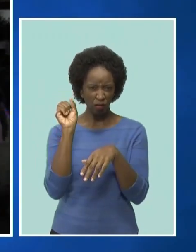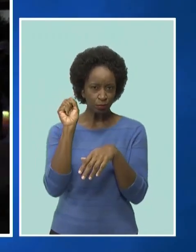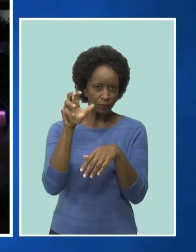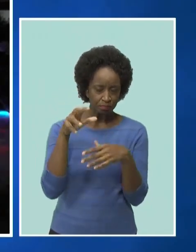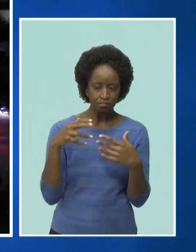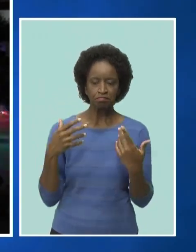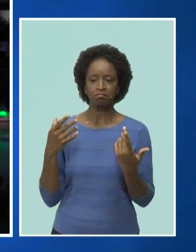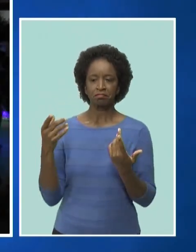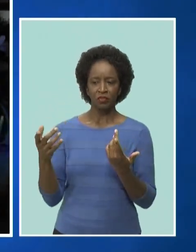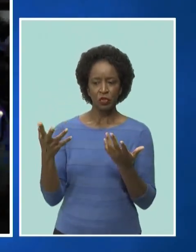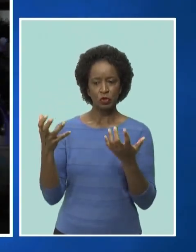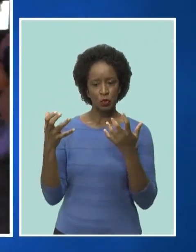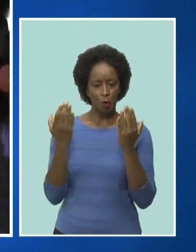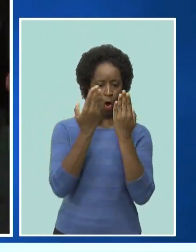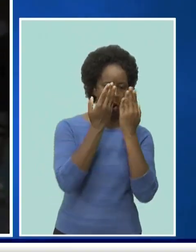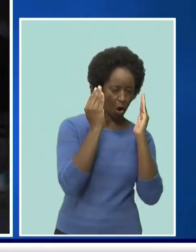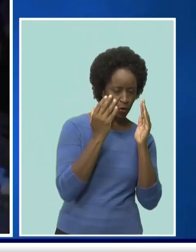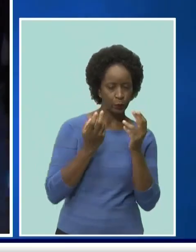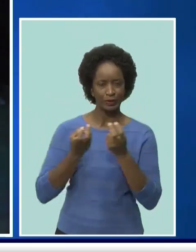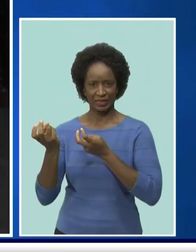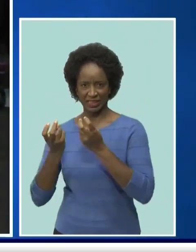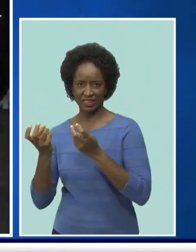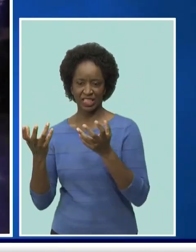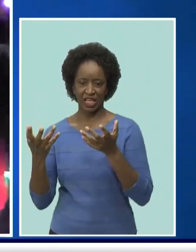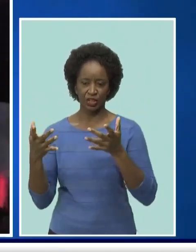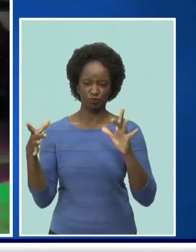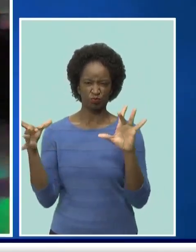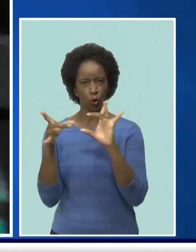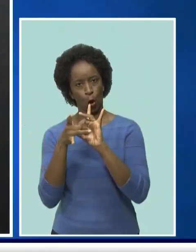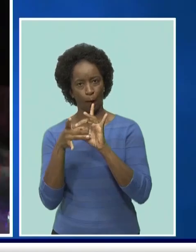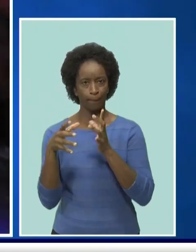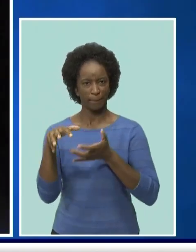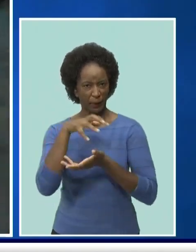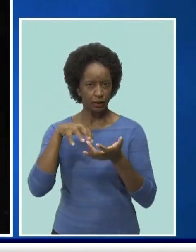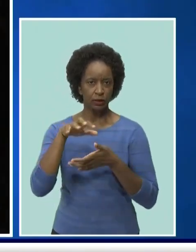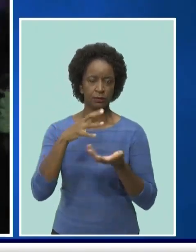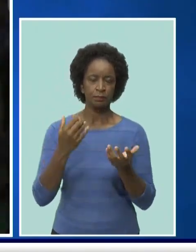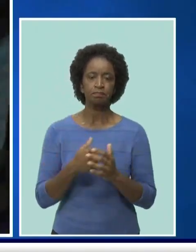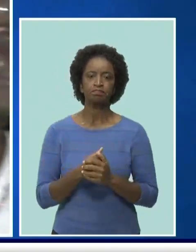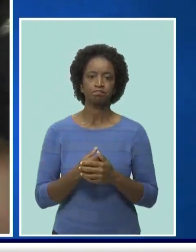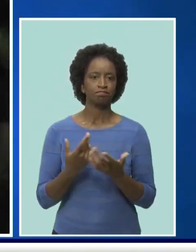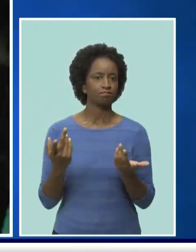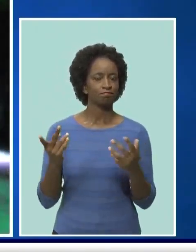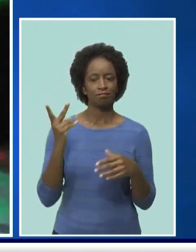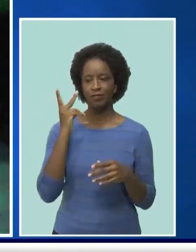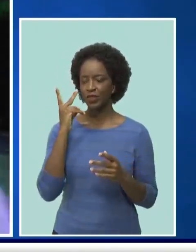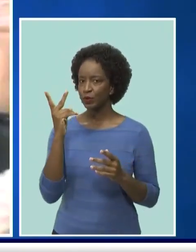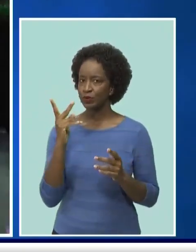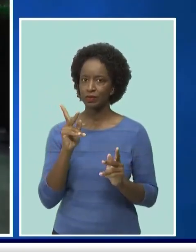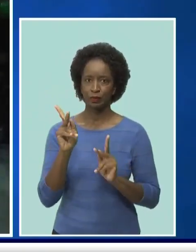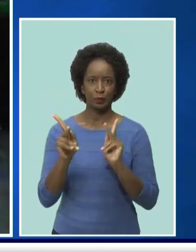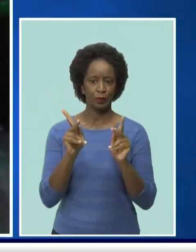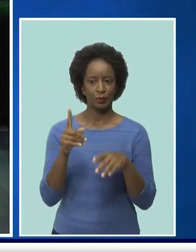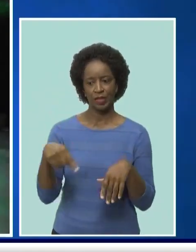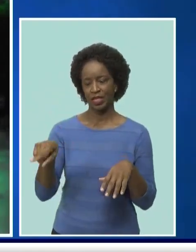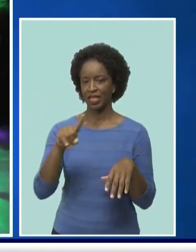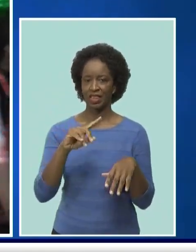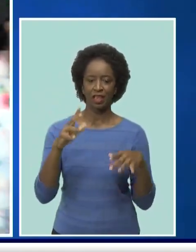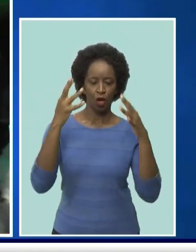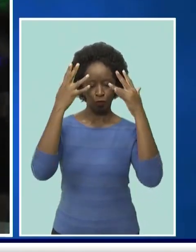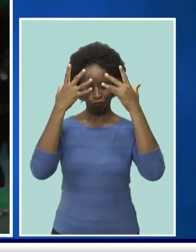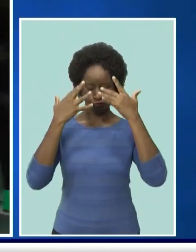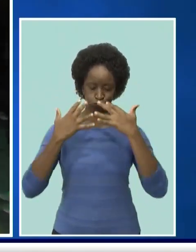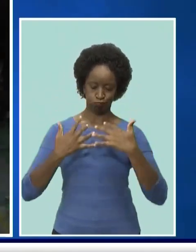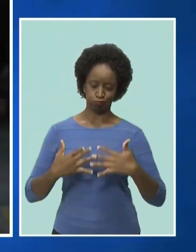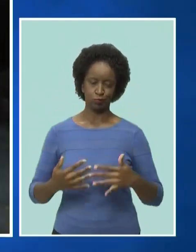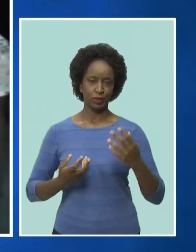Skate-O-Ween. And as you can see in the background, everybody took into it. They loved the idea coming together and skating with a theme. We have our costumes together,